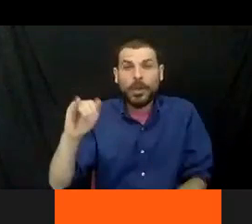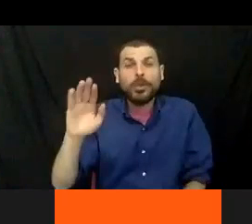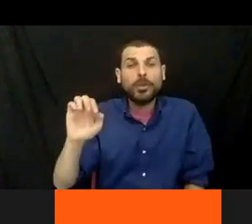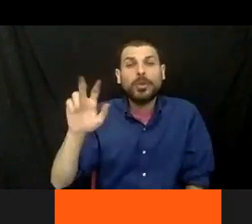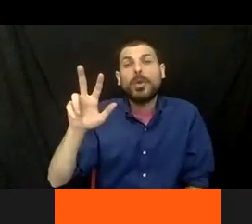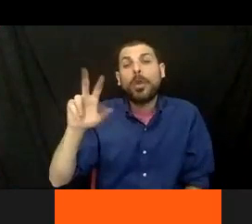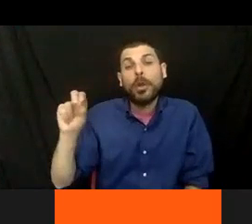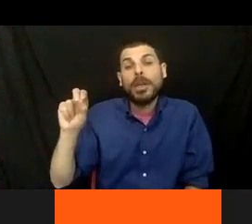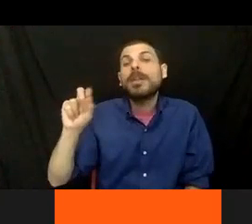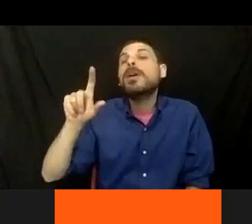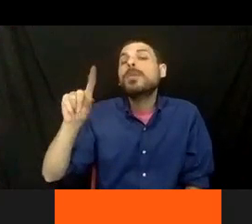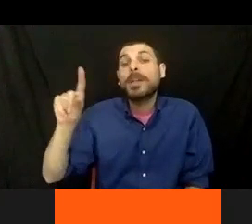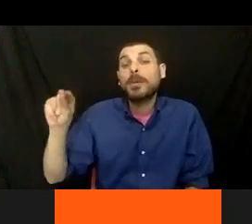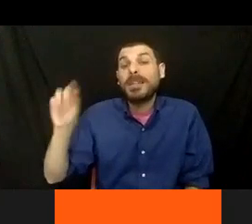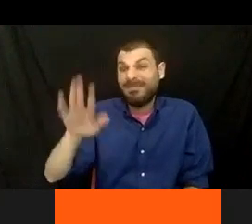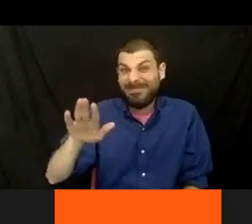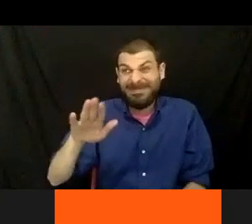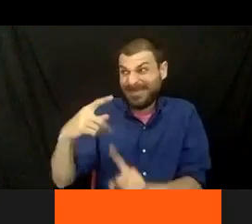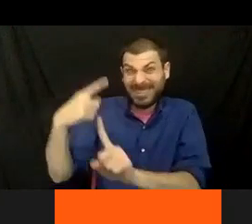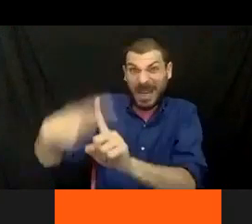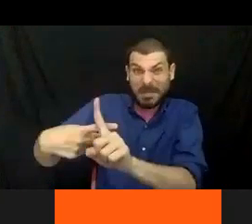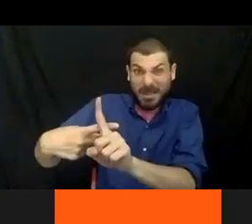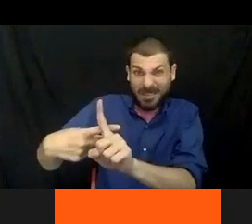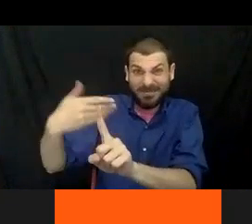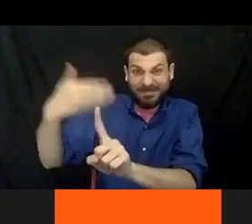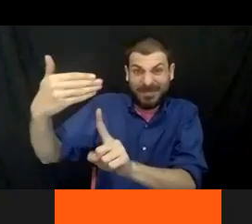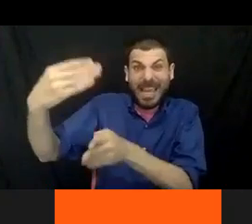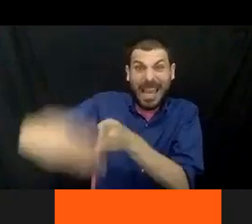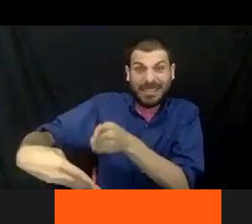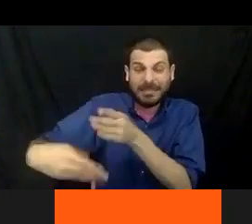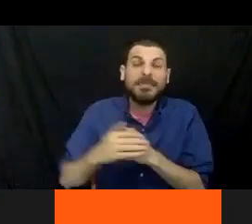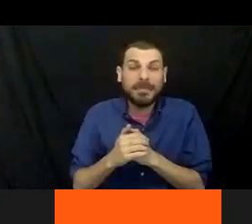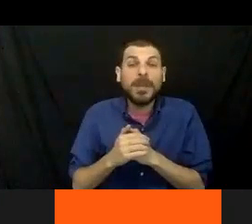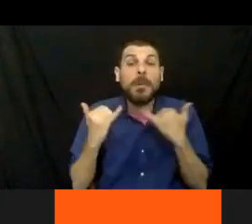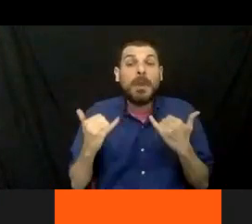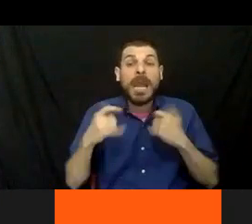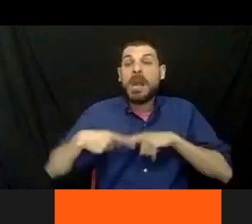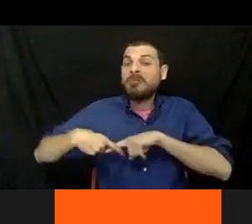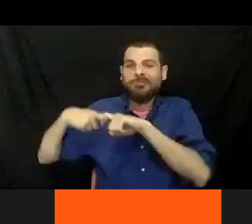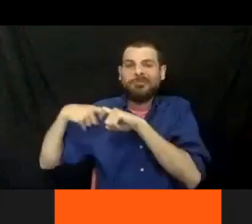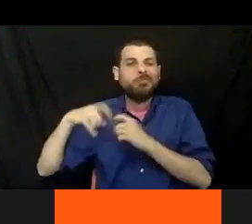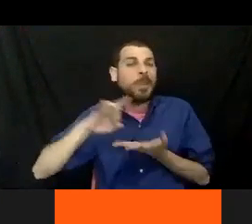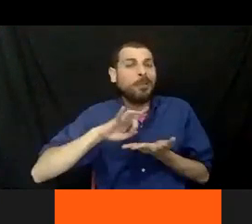next month. They will not be foreclosing on